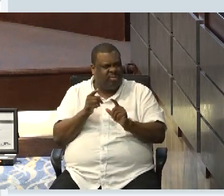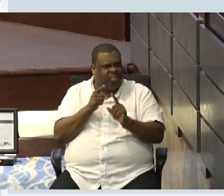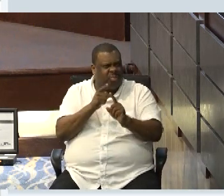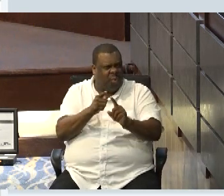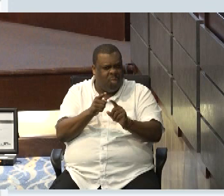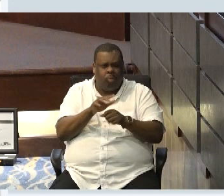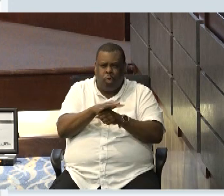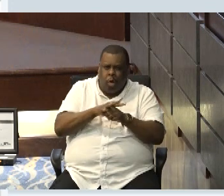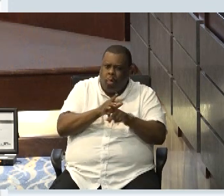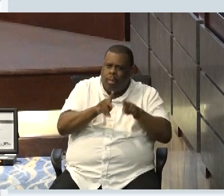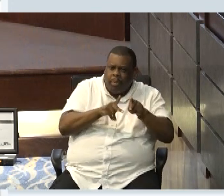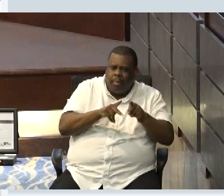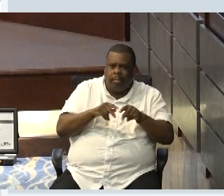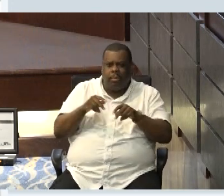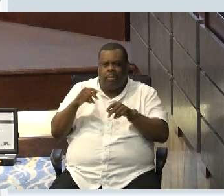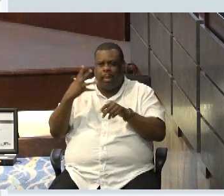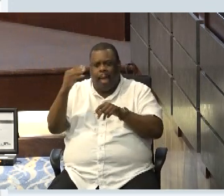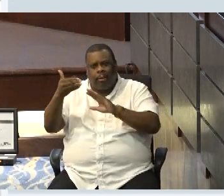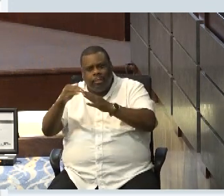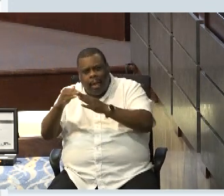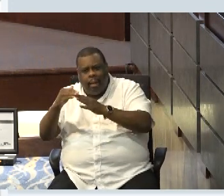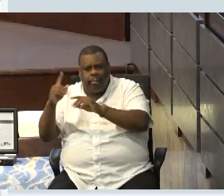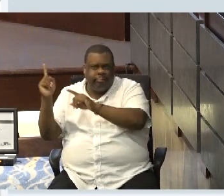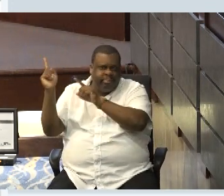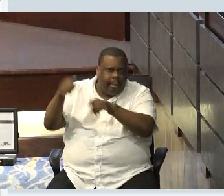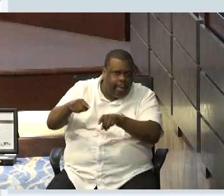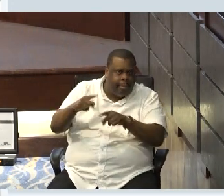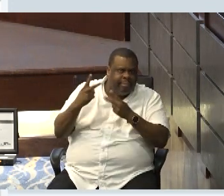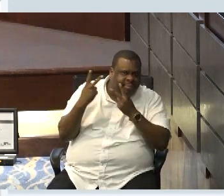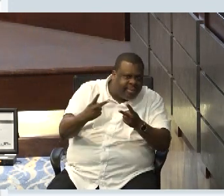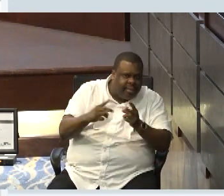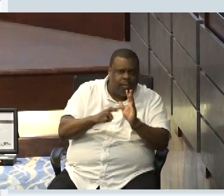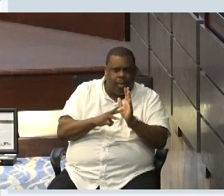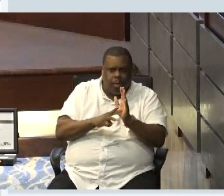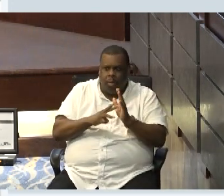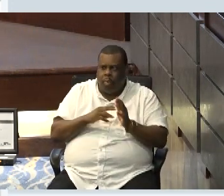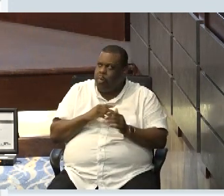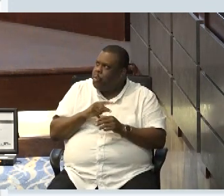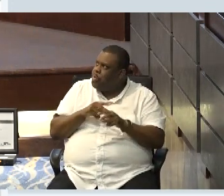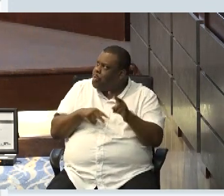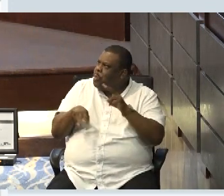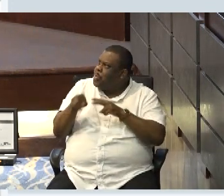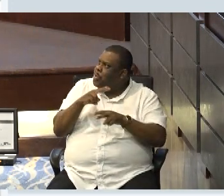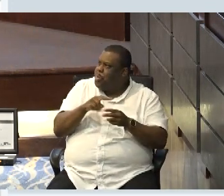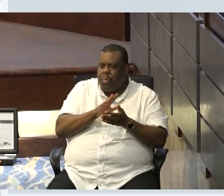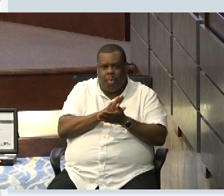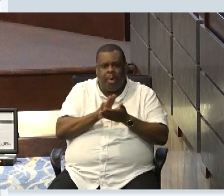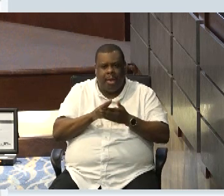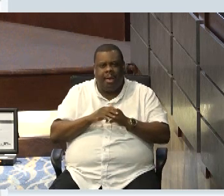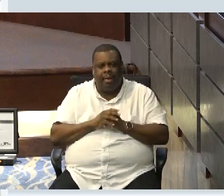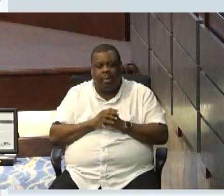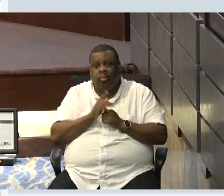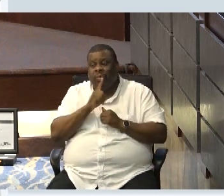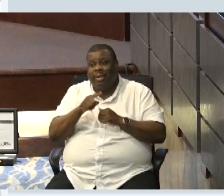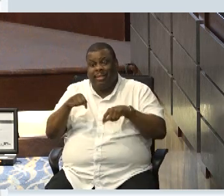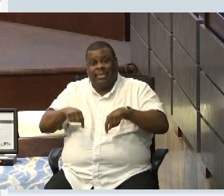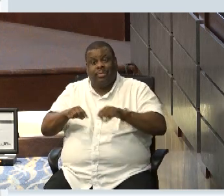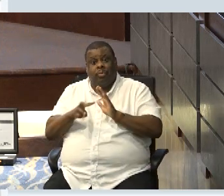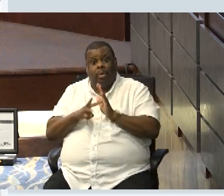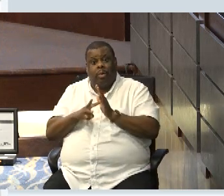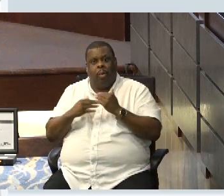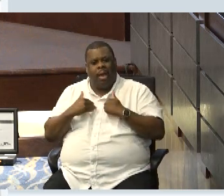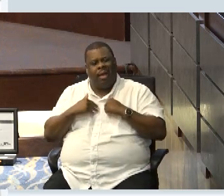just a helpful reminder too that Gensler and their approach, one of the key things they hone in on is that every community has a story and every great